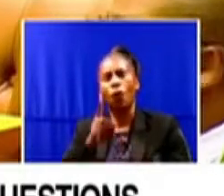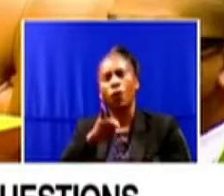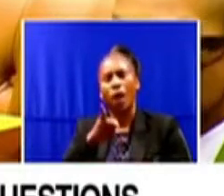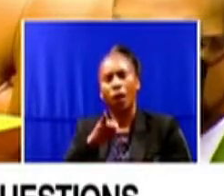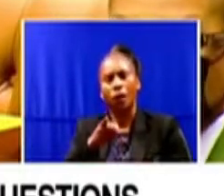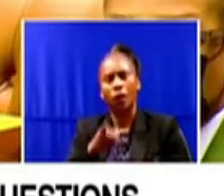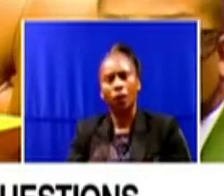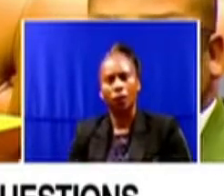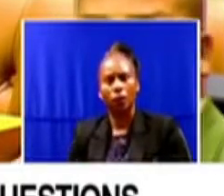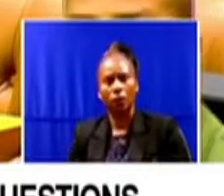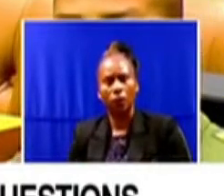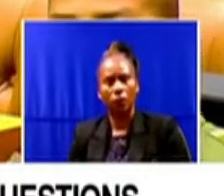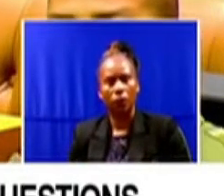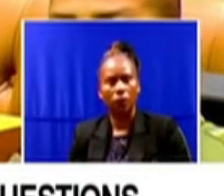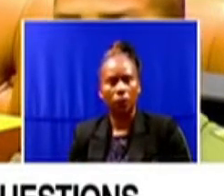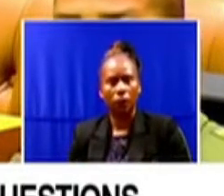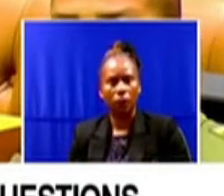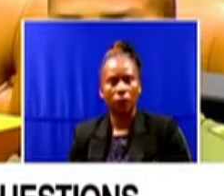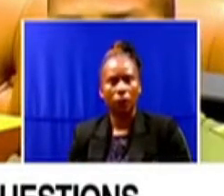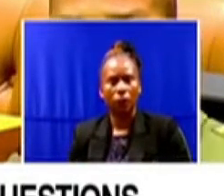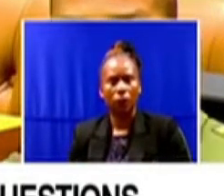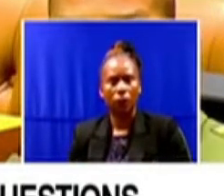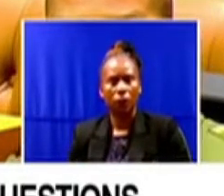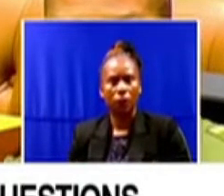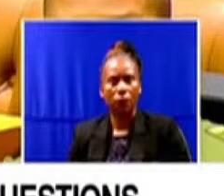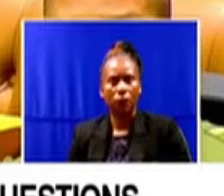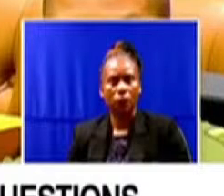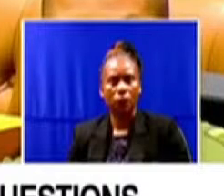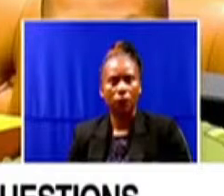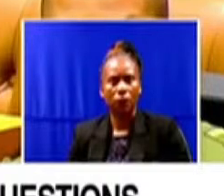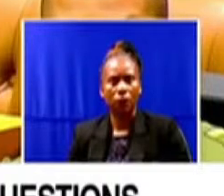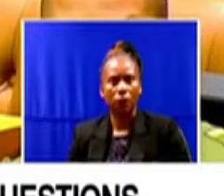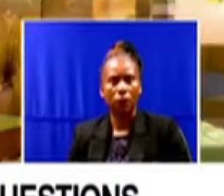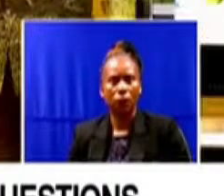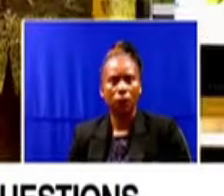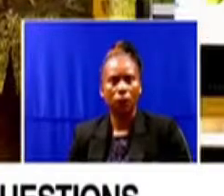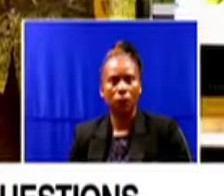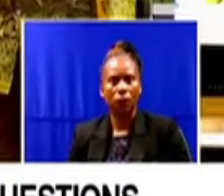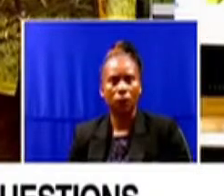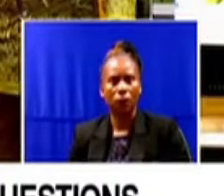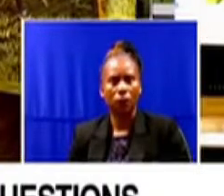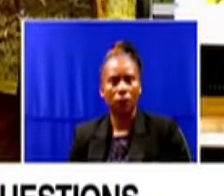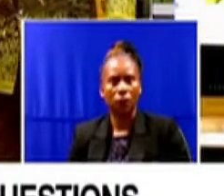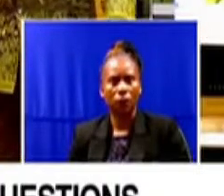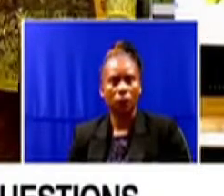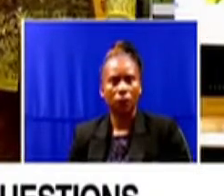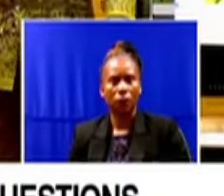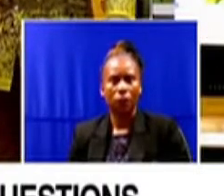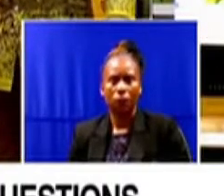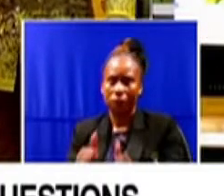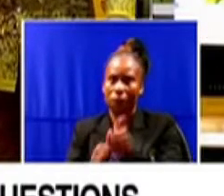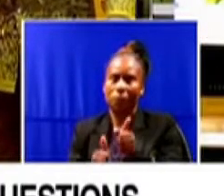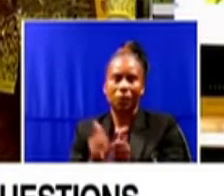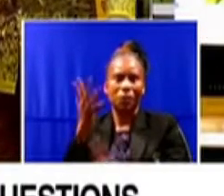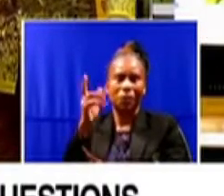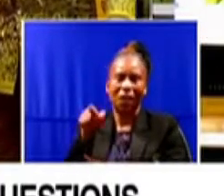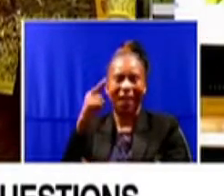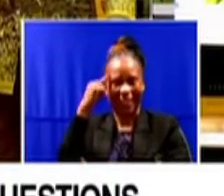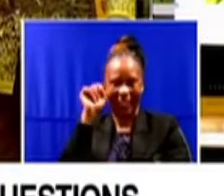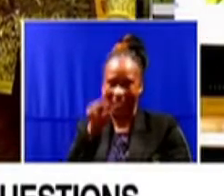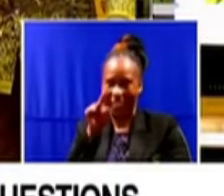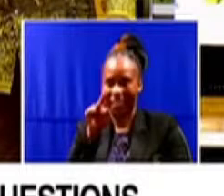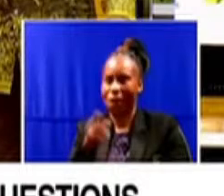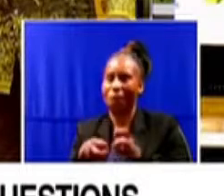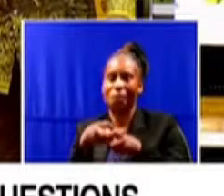that's not close you again. Honorable. I think, Deputy Speaker, I think this is a problem. Yeah, it is. I agree with you on that. I